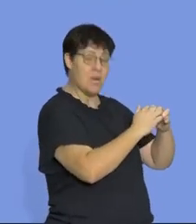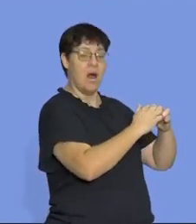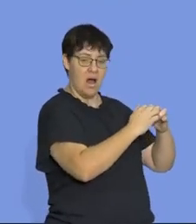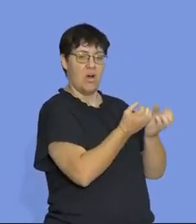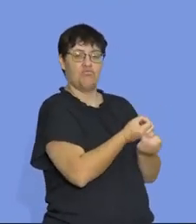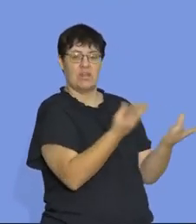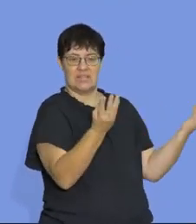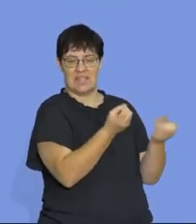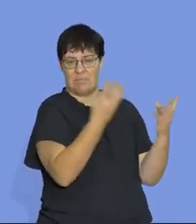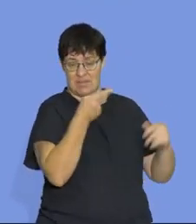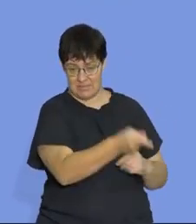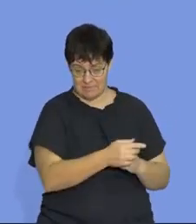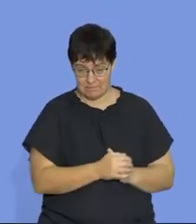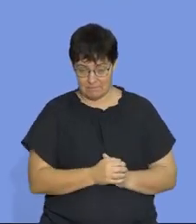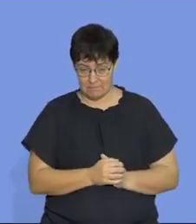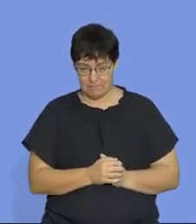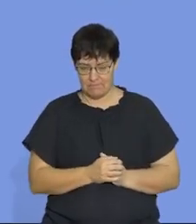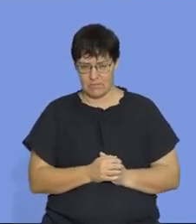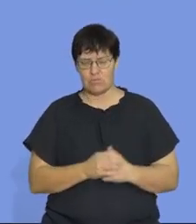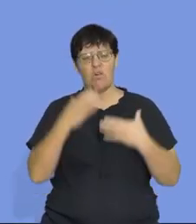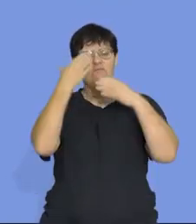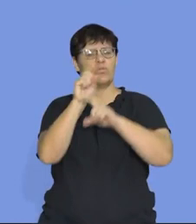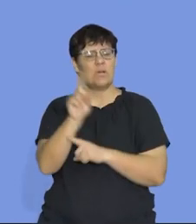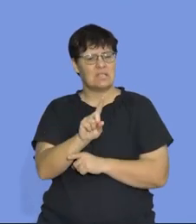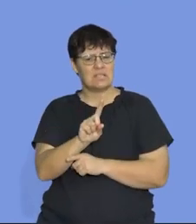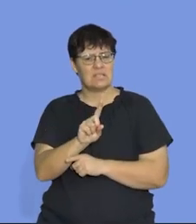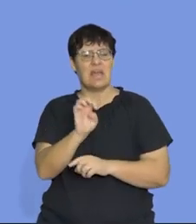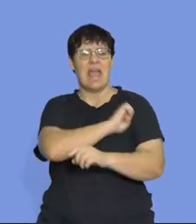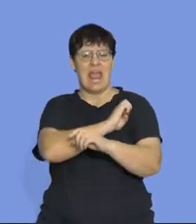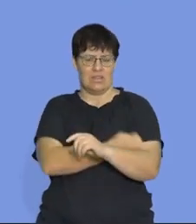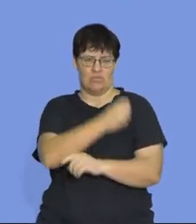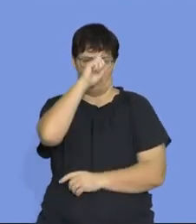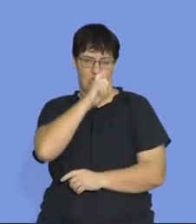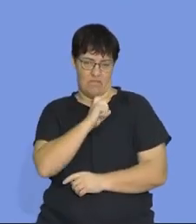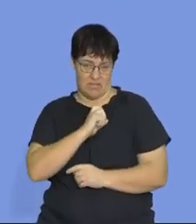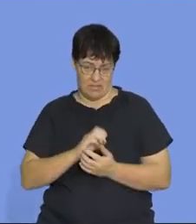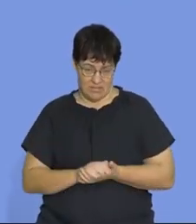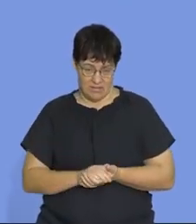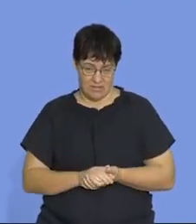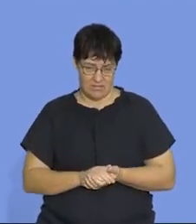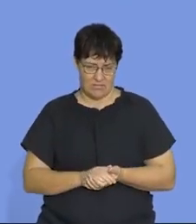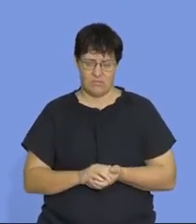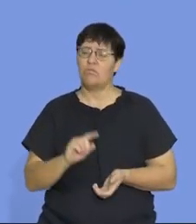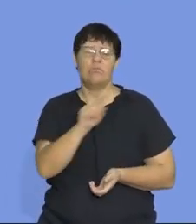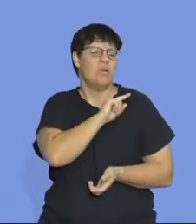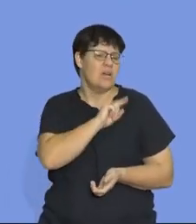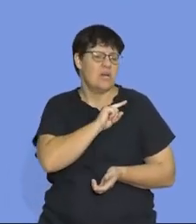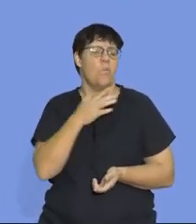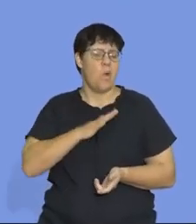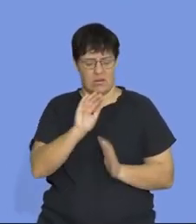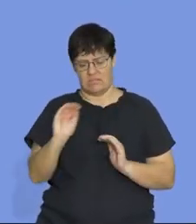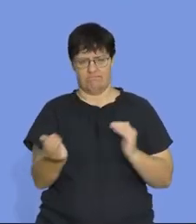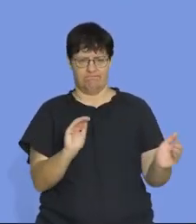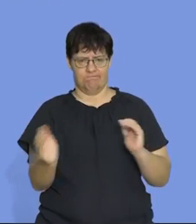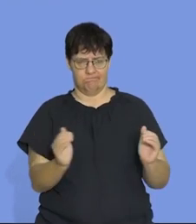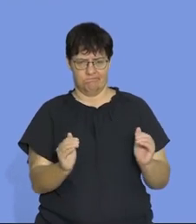So for now, we'll focus our attention on energy profiles, based on the fact that we want to make a comparison